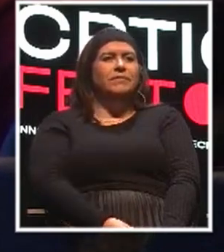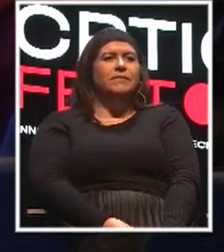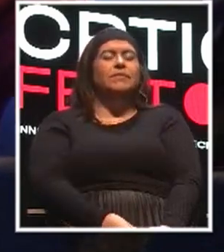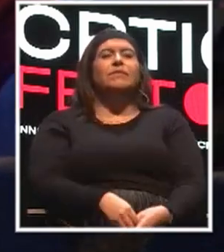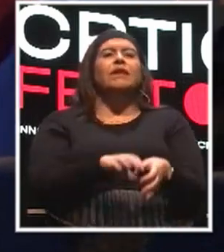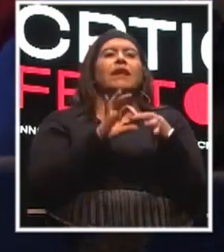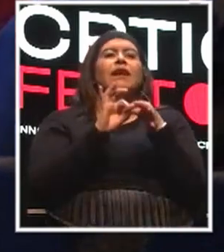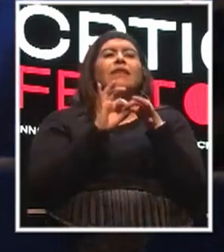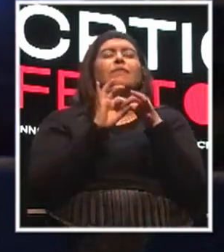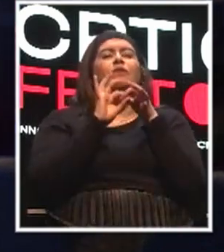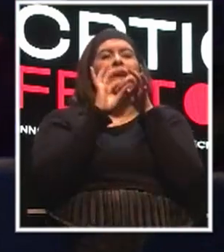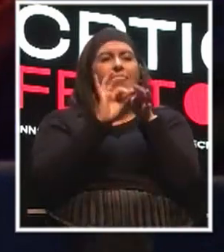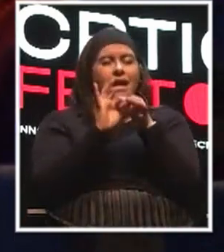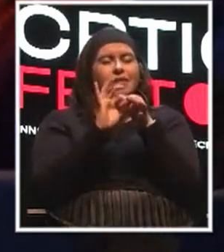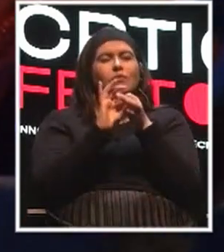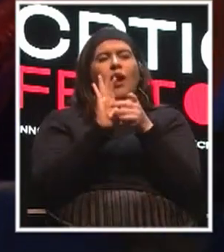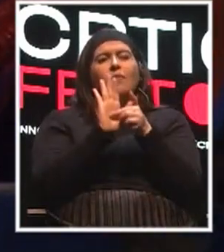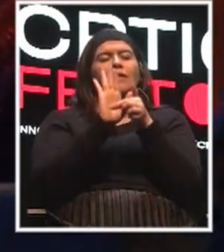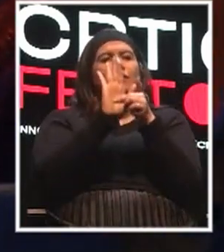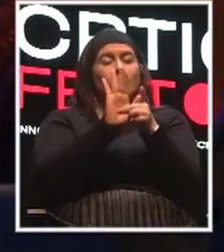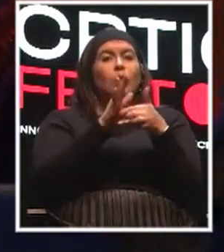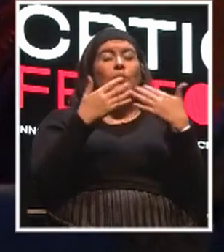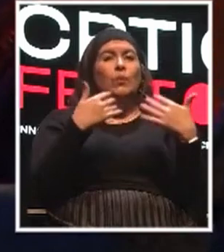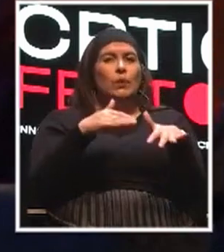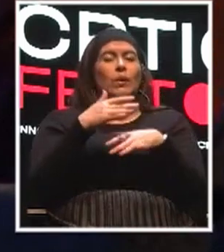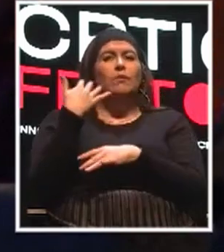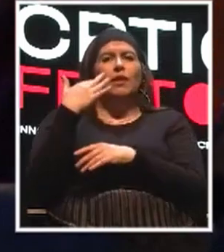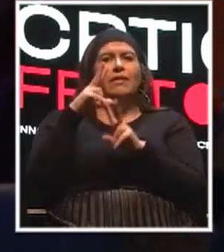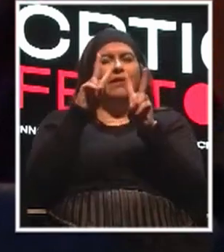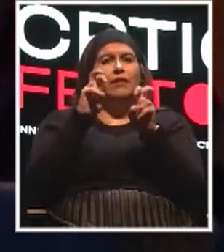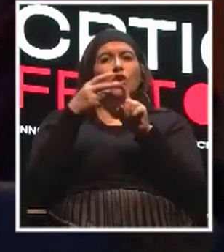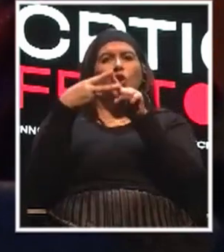Great content. This is a two-part question.